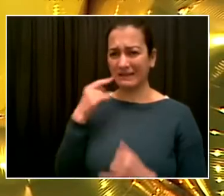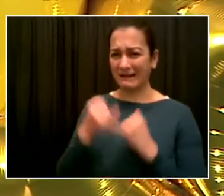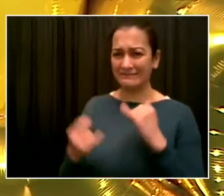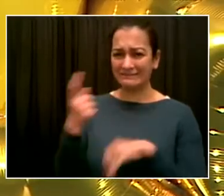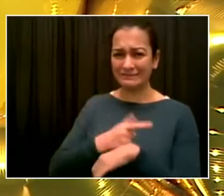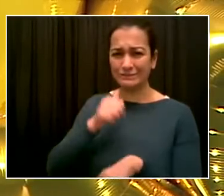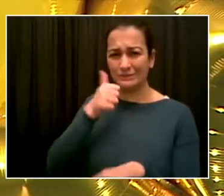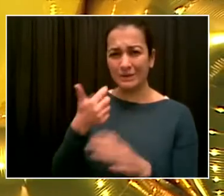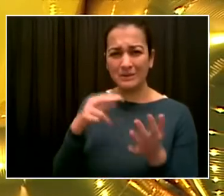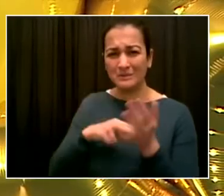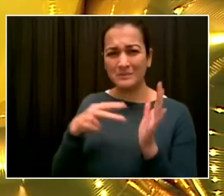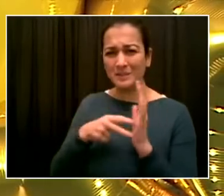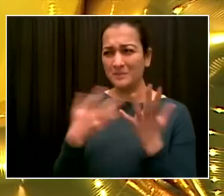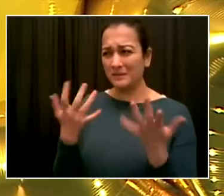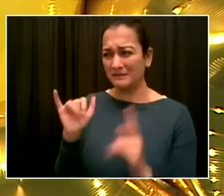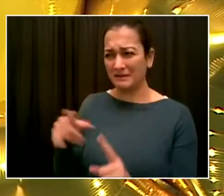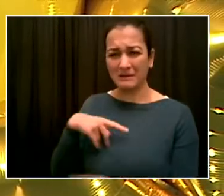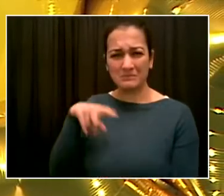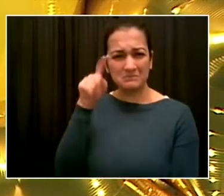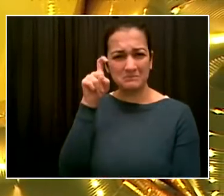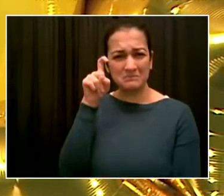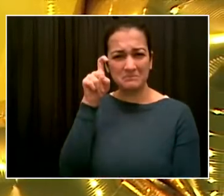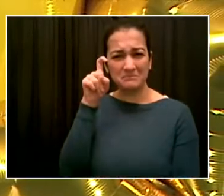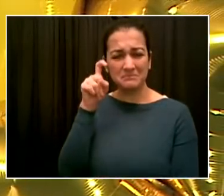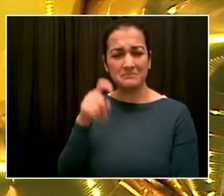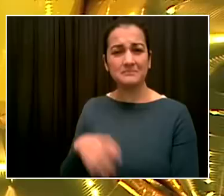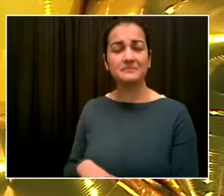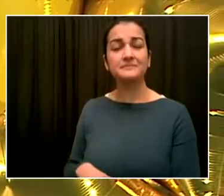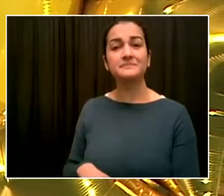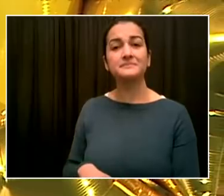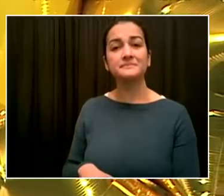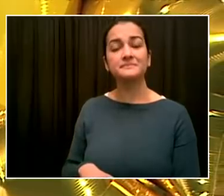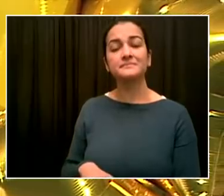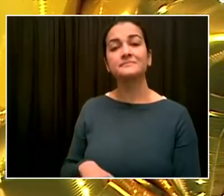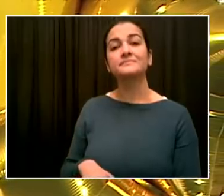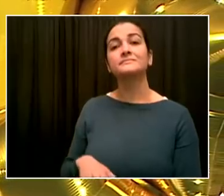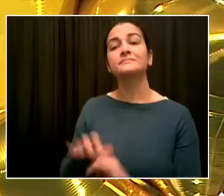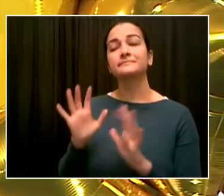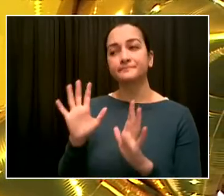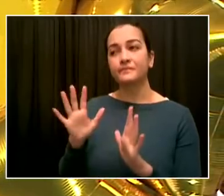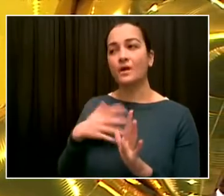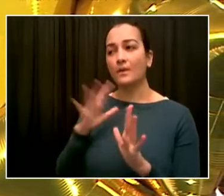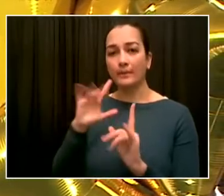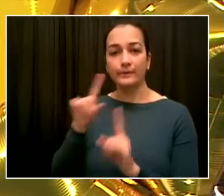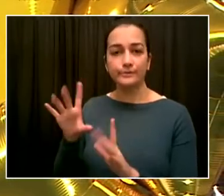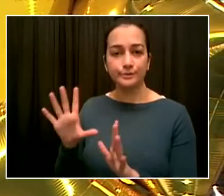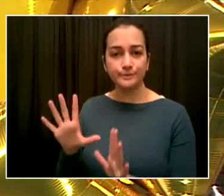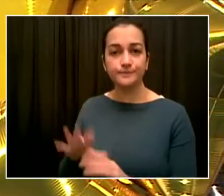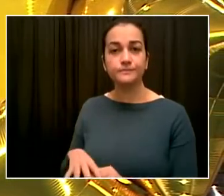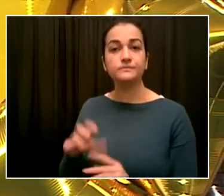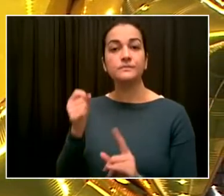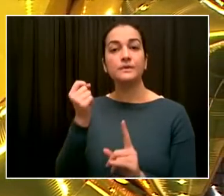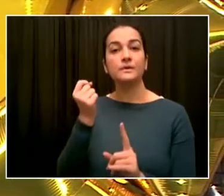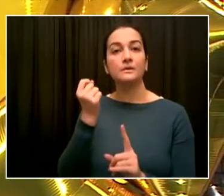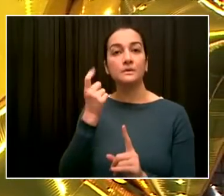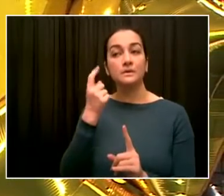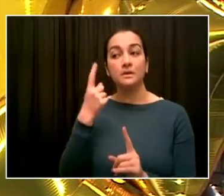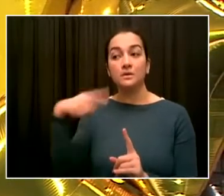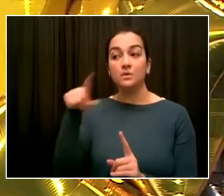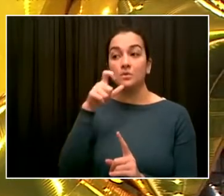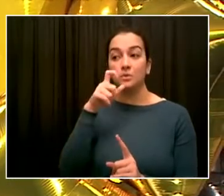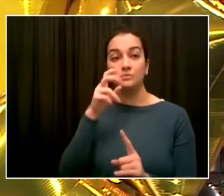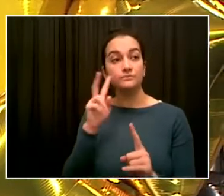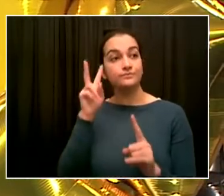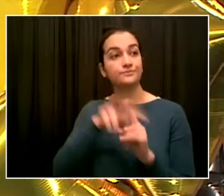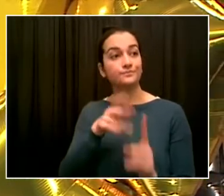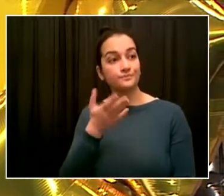have a large number of accommodation requests. There's an initial evaluation. There's an opportunity for an employee to provide more information. There's